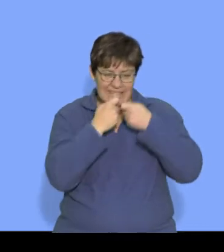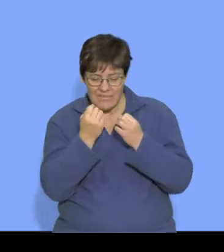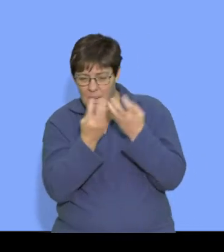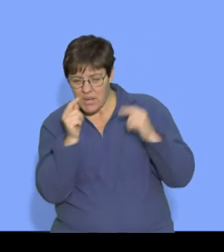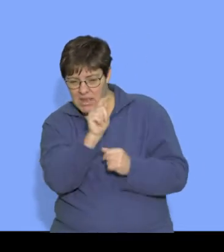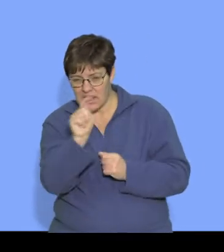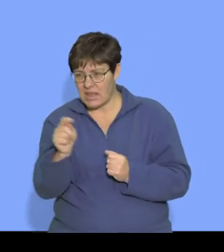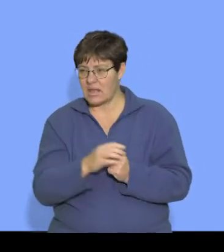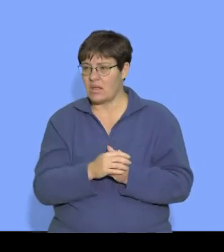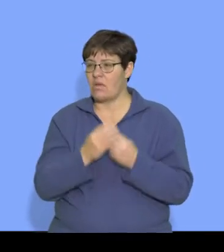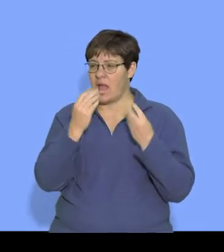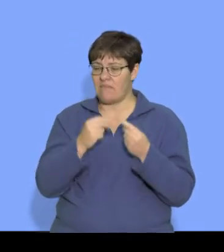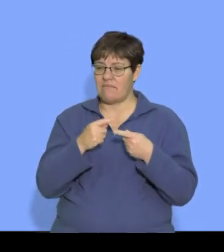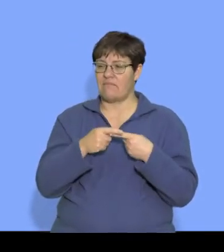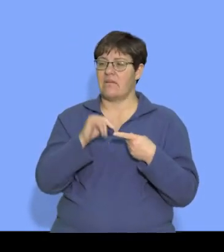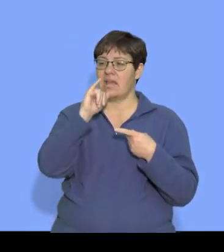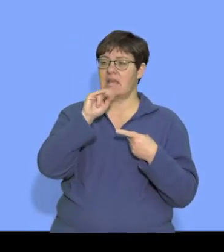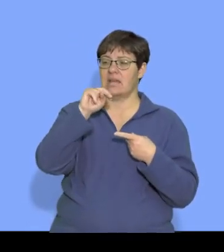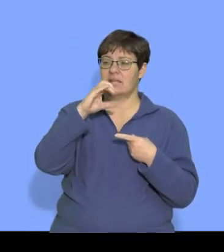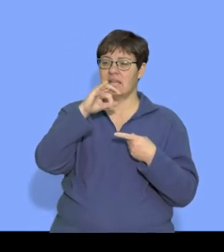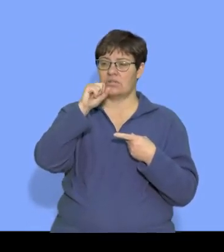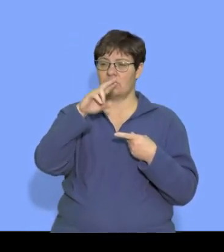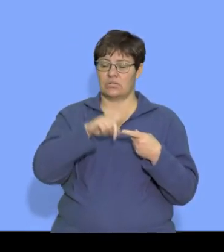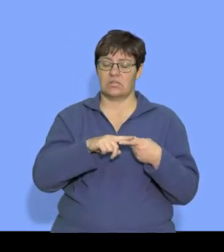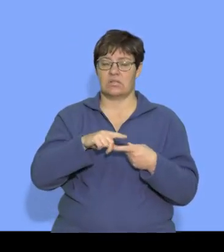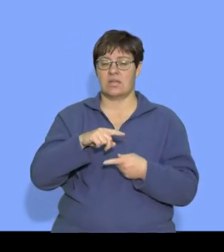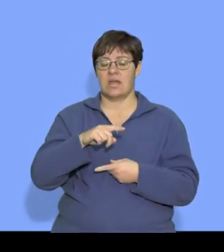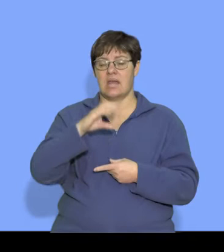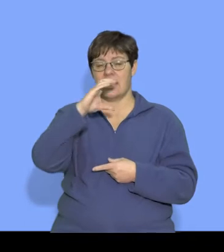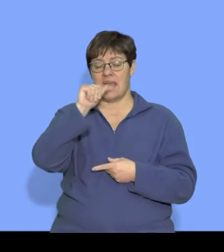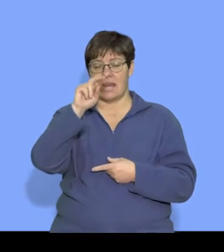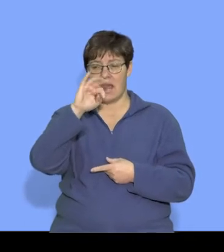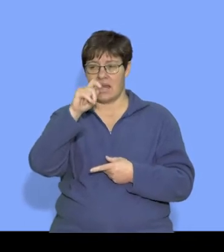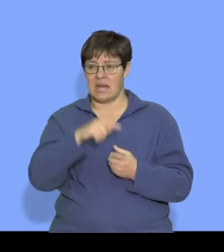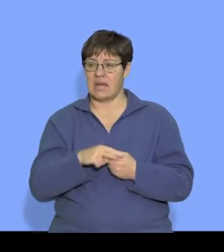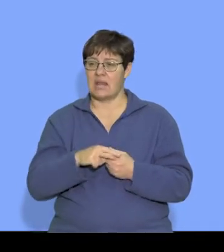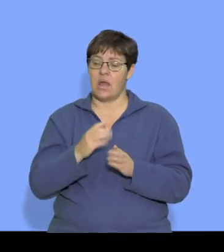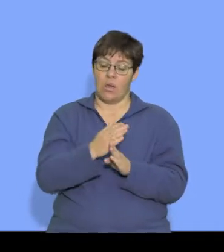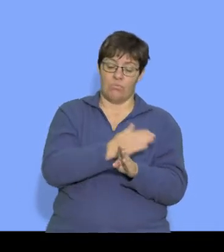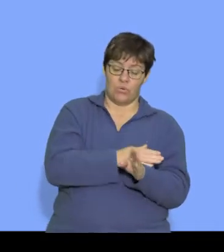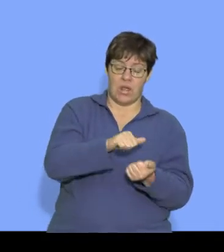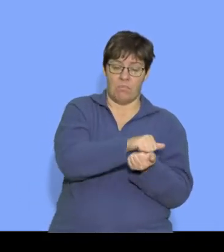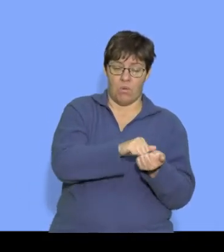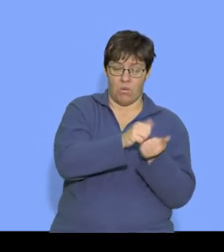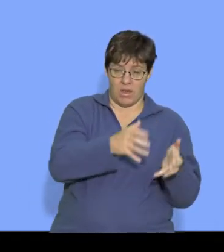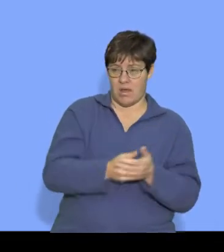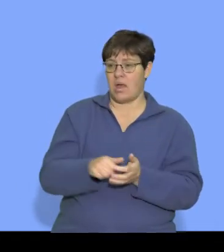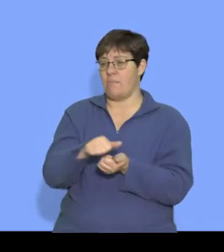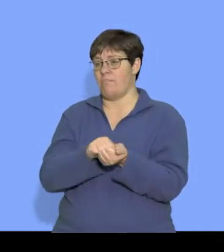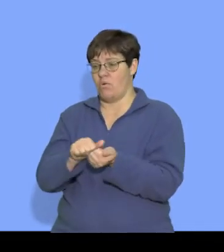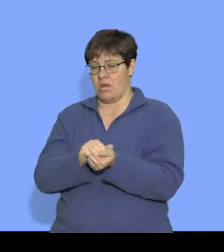each type of tooth, namely the incisors, canines, your premolars and your